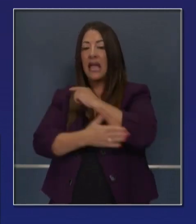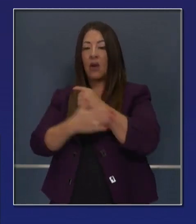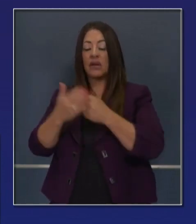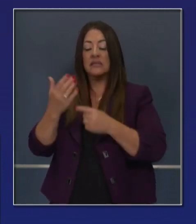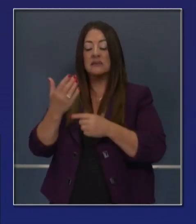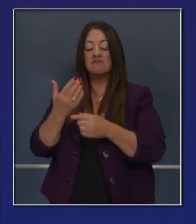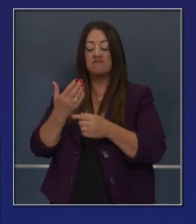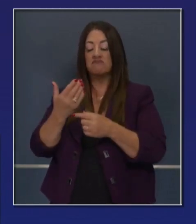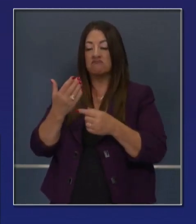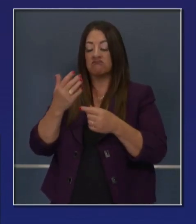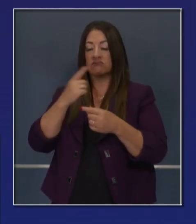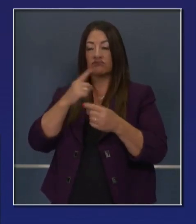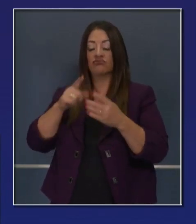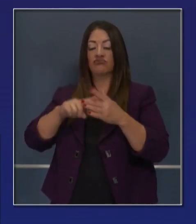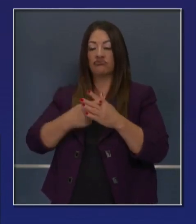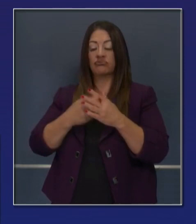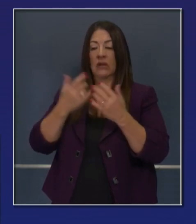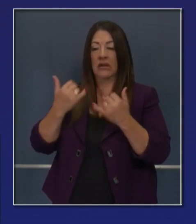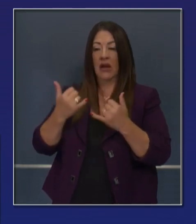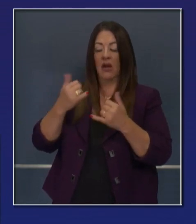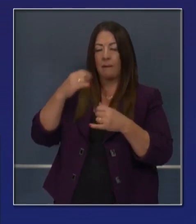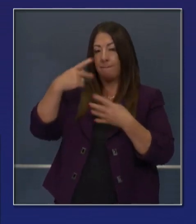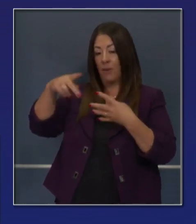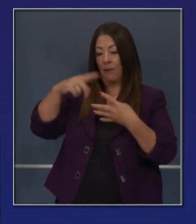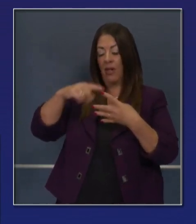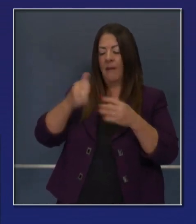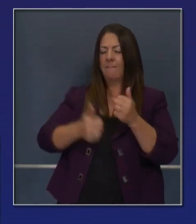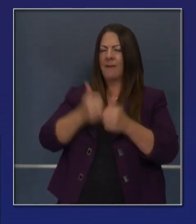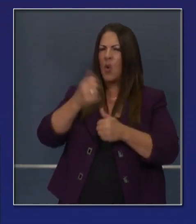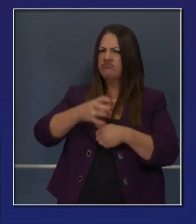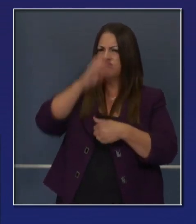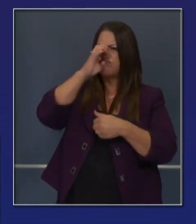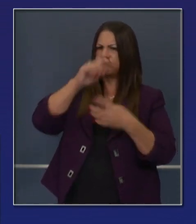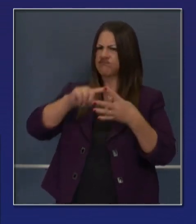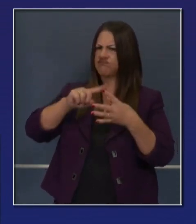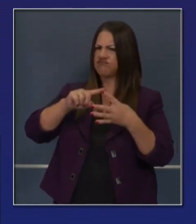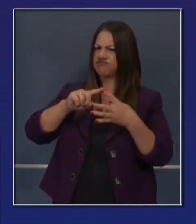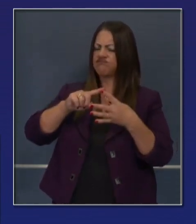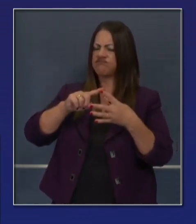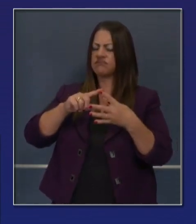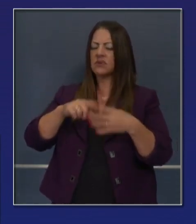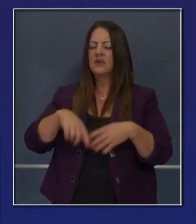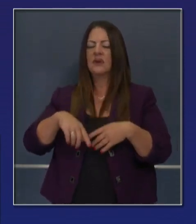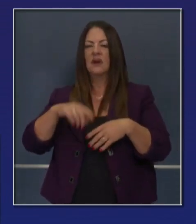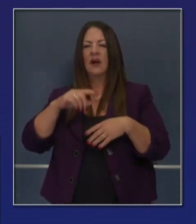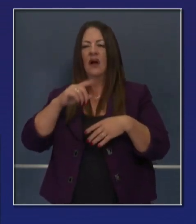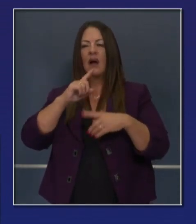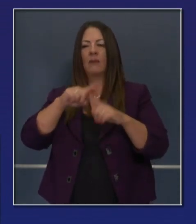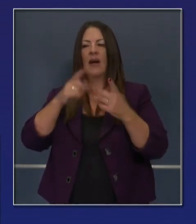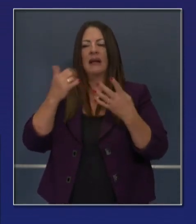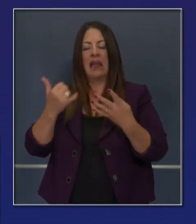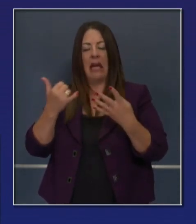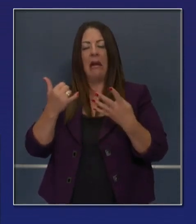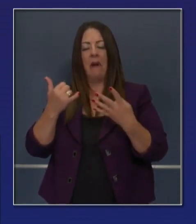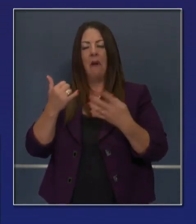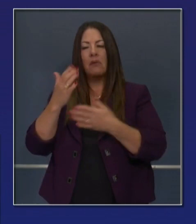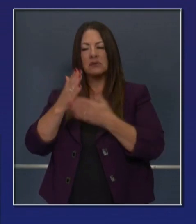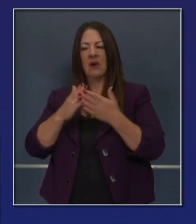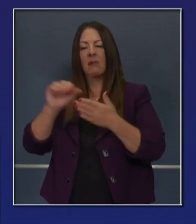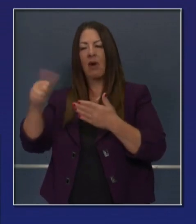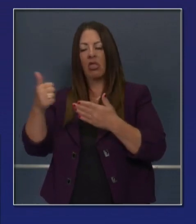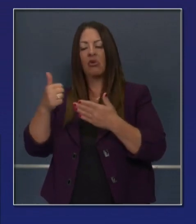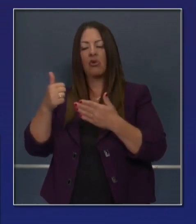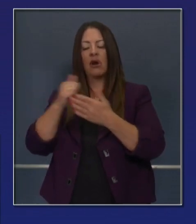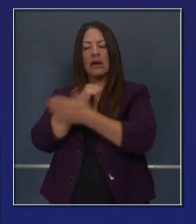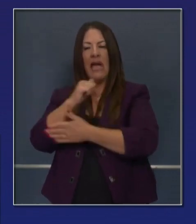last week. In the most restrictive tier. This week, you'll see 7 counties. Dr. Galley will lay out the